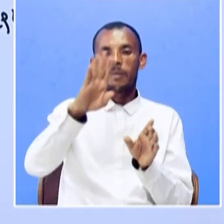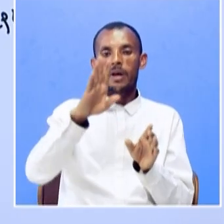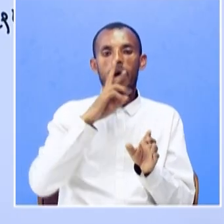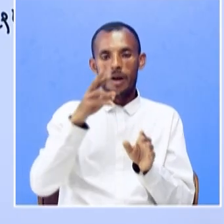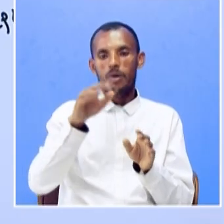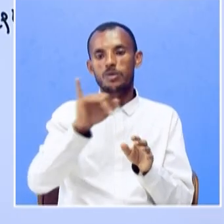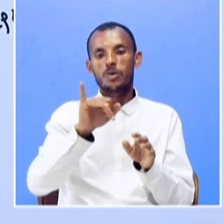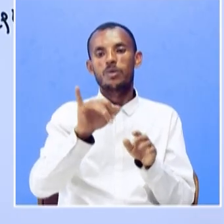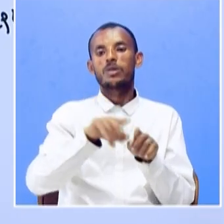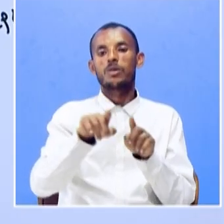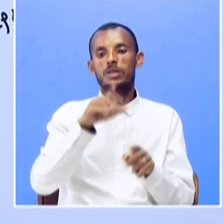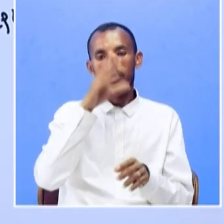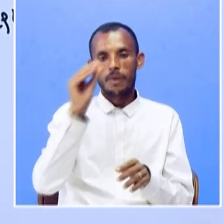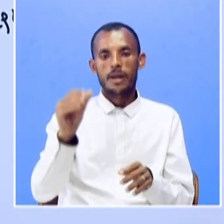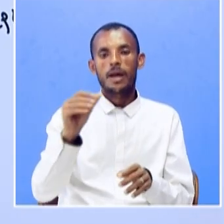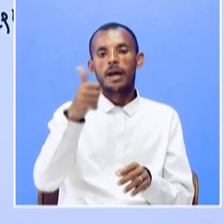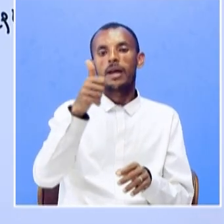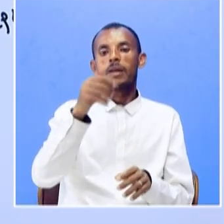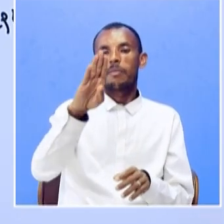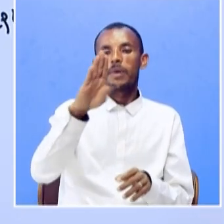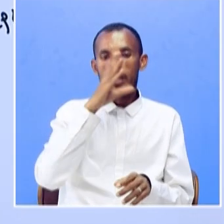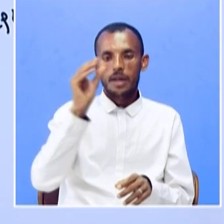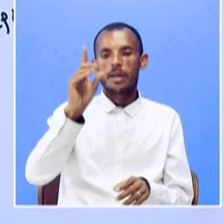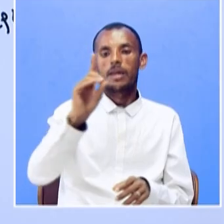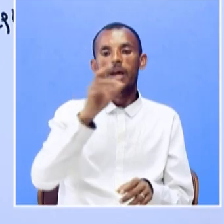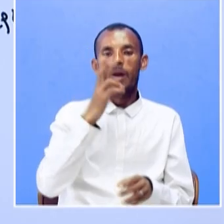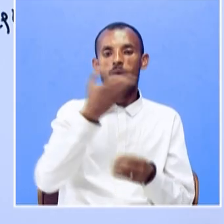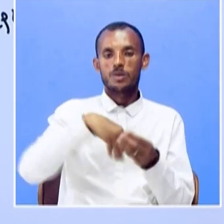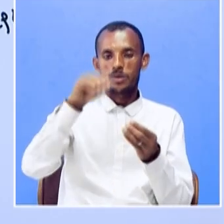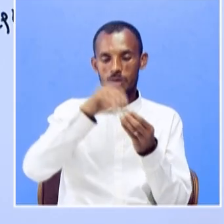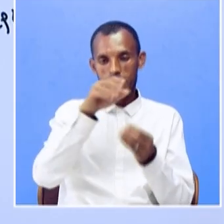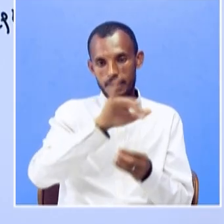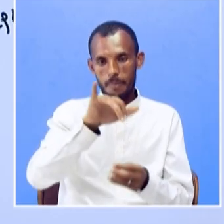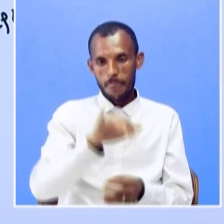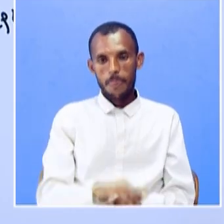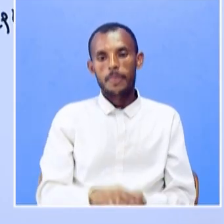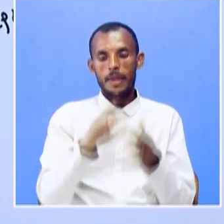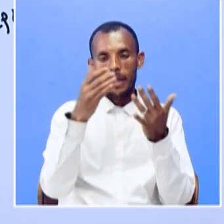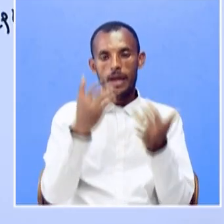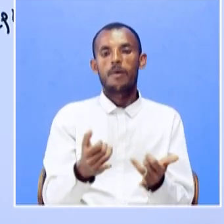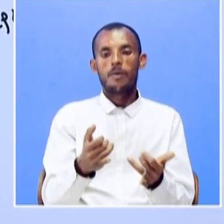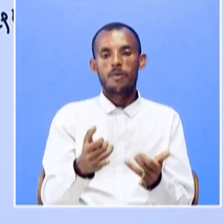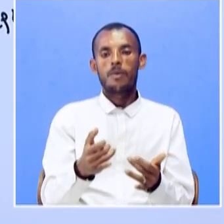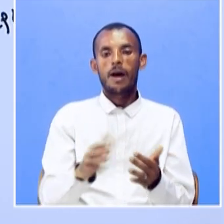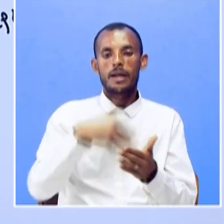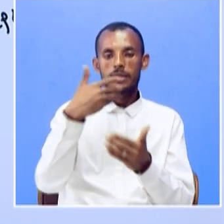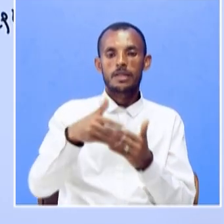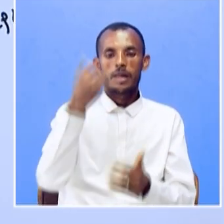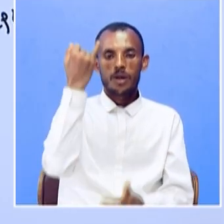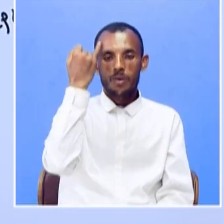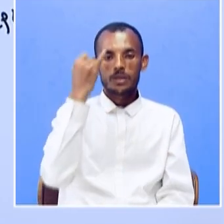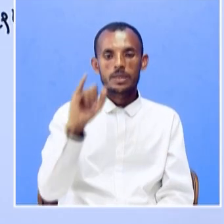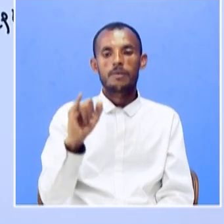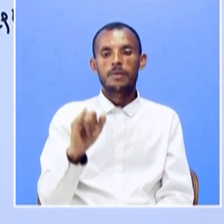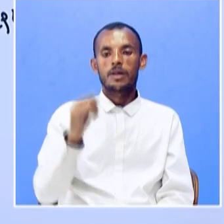Angle B and angle D are also consecutive angles. Okay, now another concept in this quadrilateral